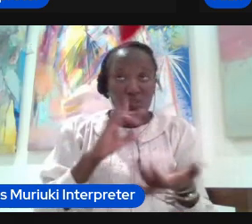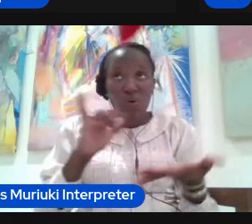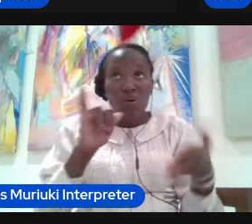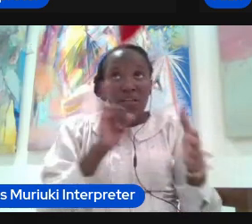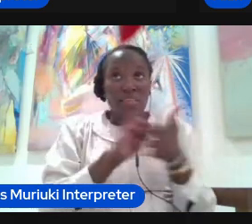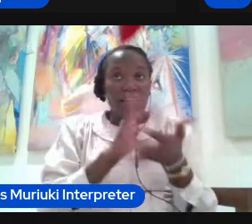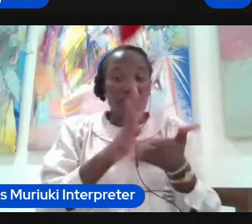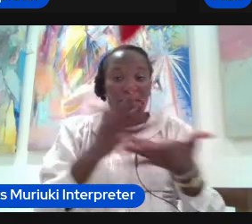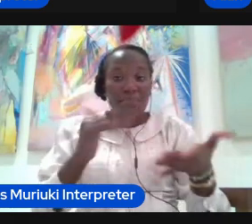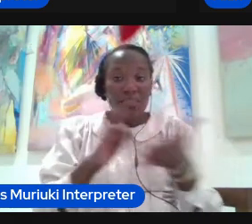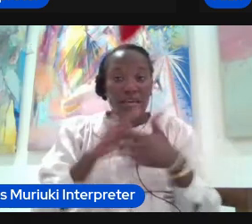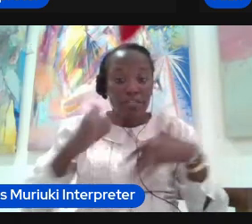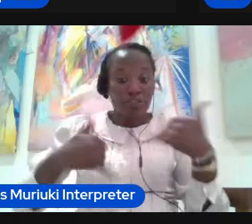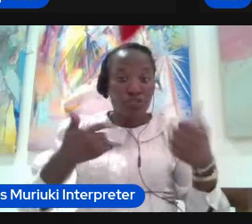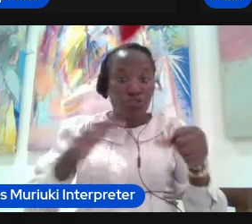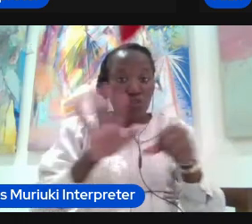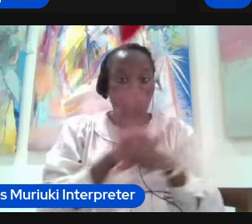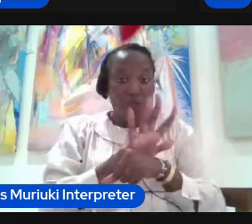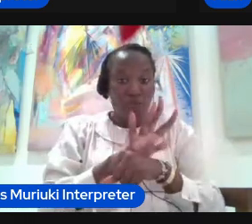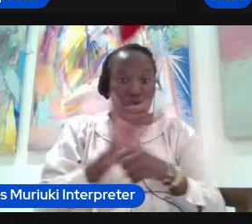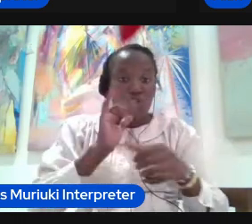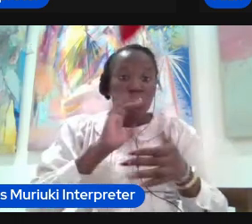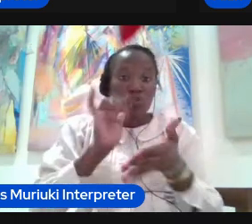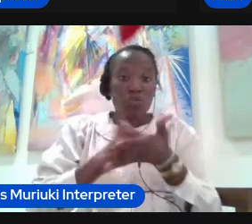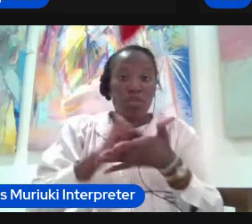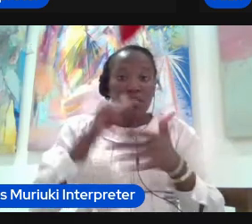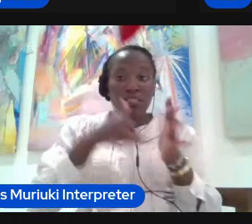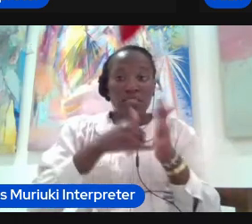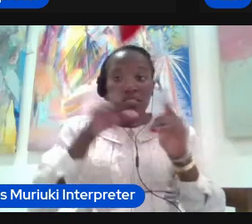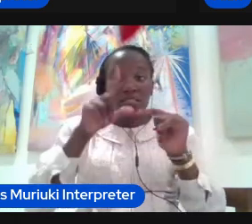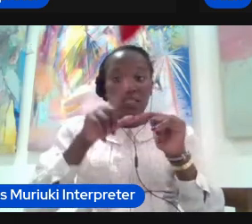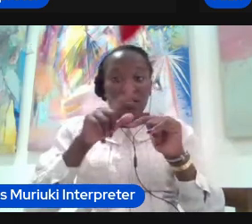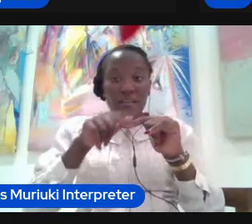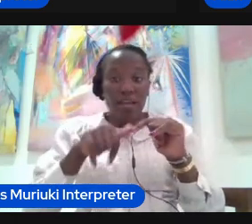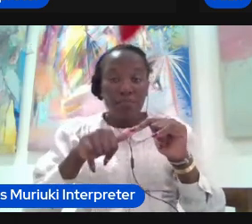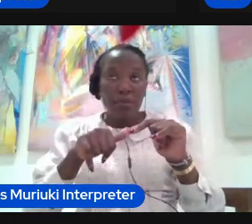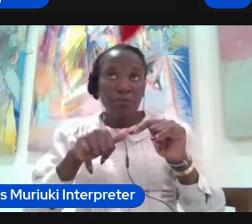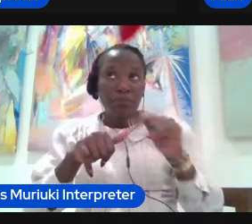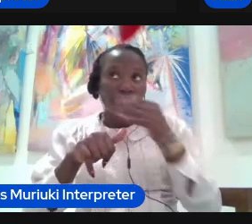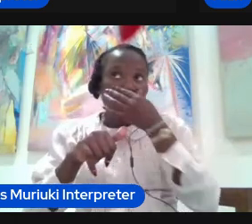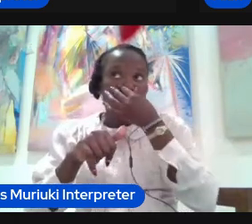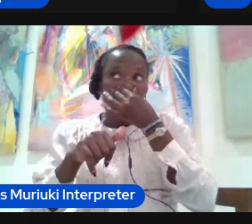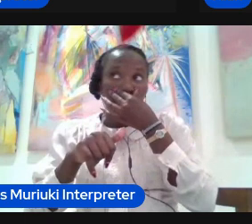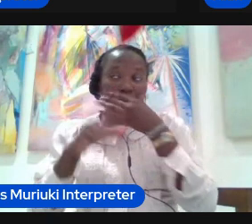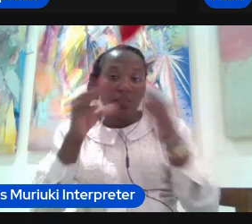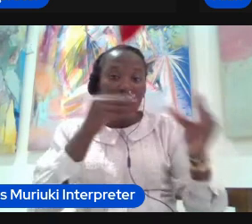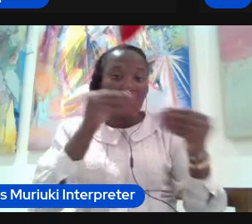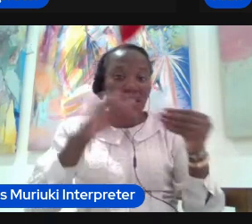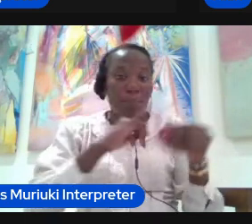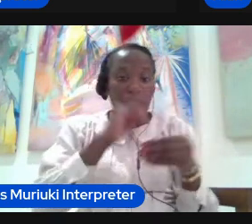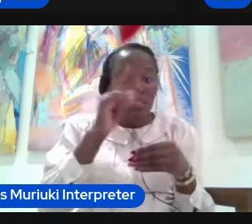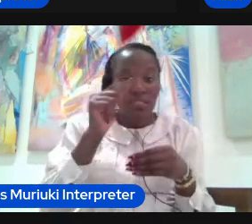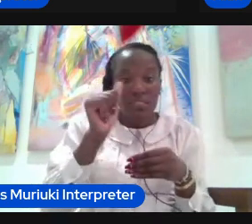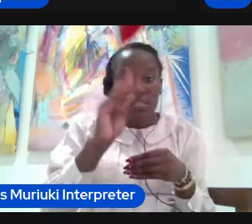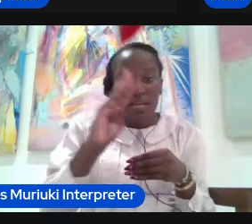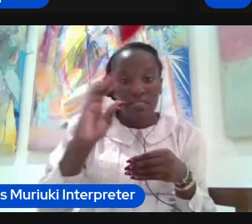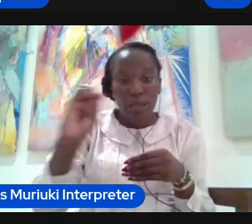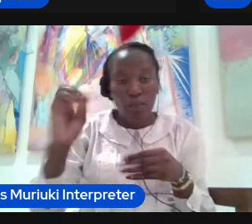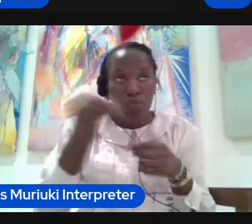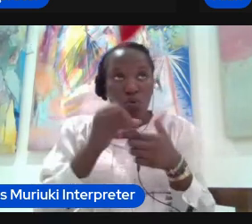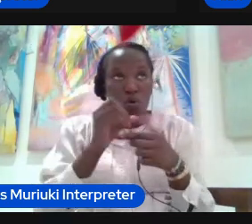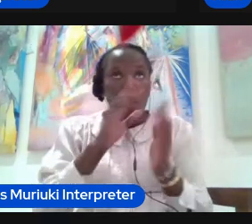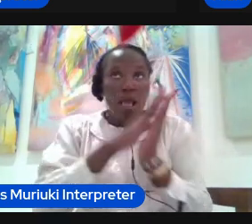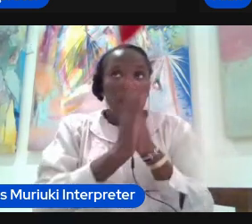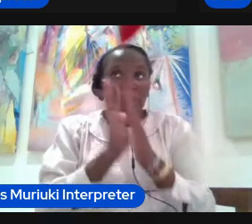that's something joyful, so that it's not like disability is um a taboo or a story that someone can